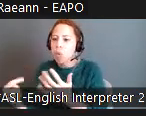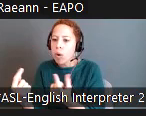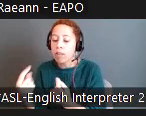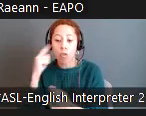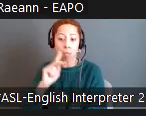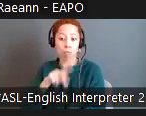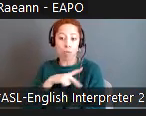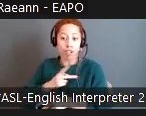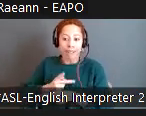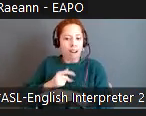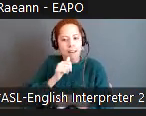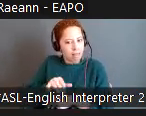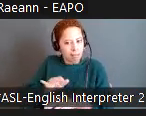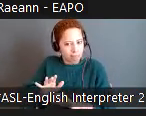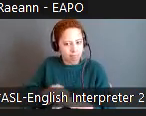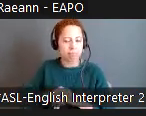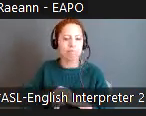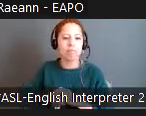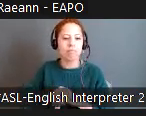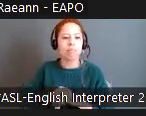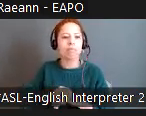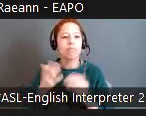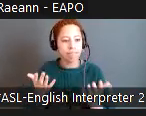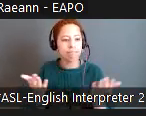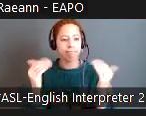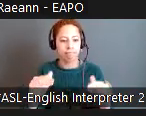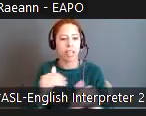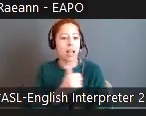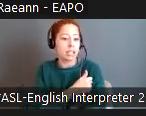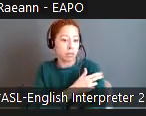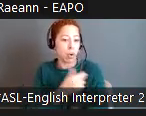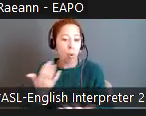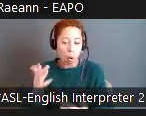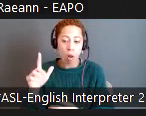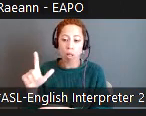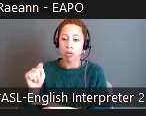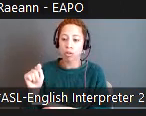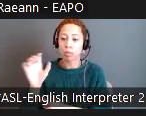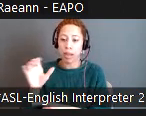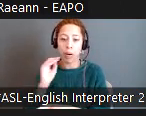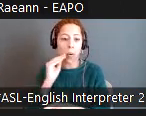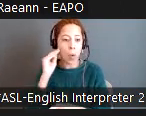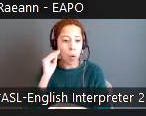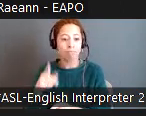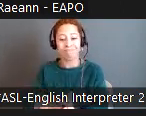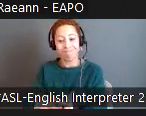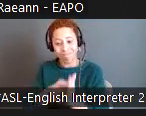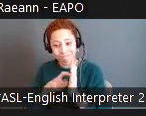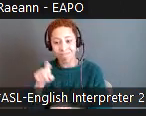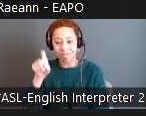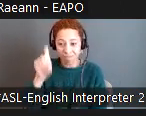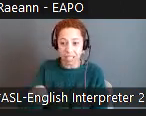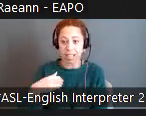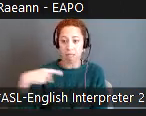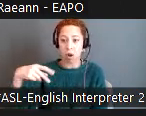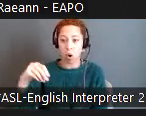decisions. The third one here, a hospital or a long-term care home cannot require me to have a power of attorney.